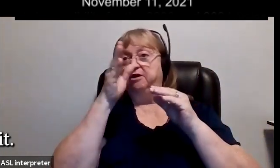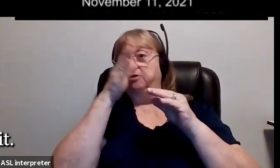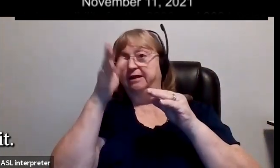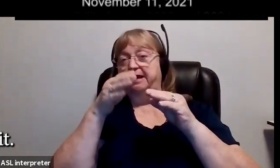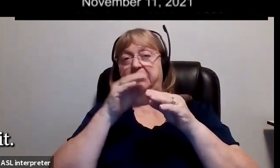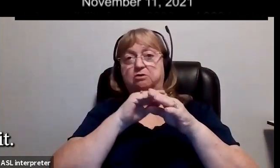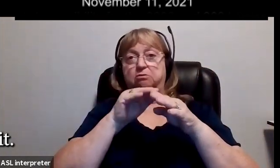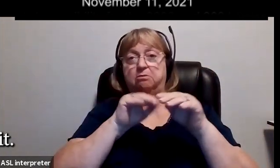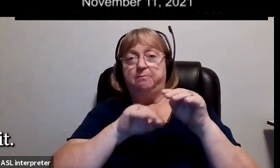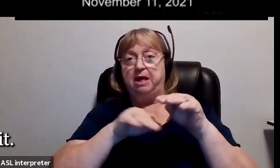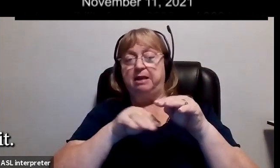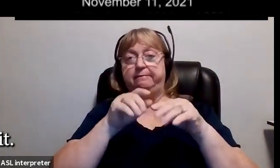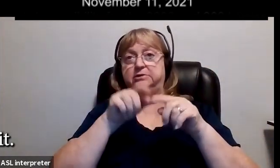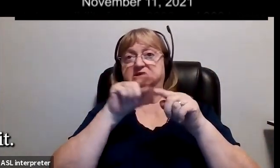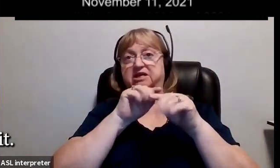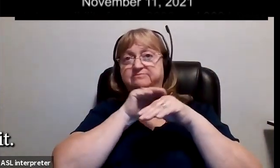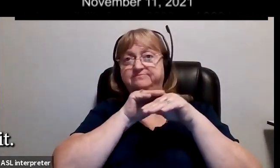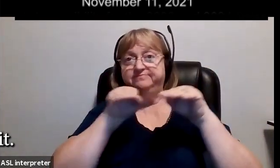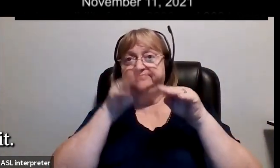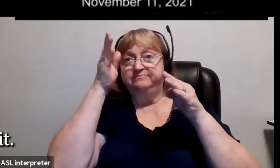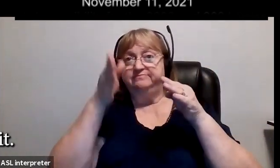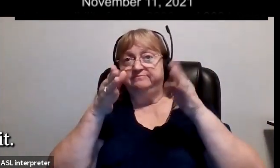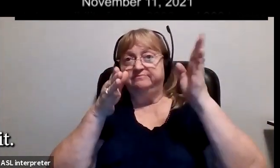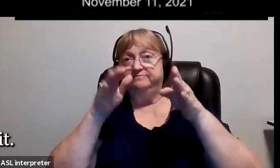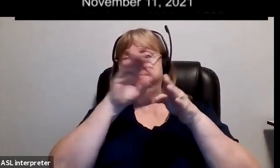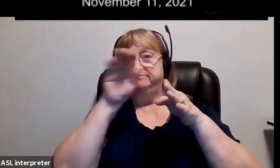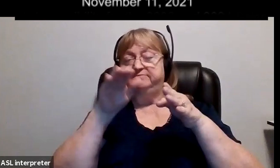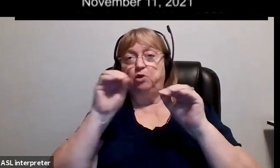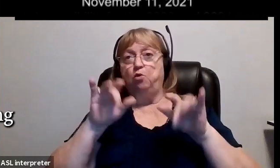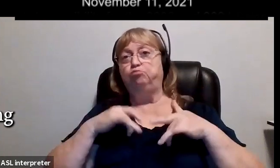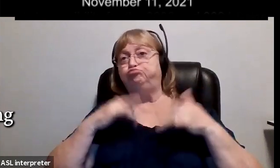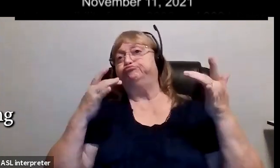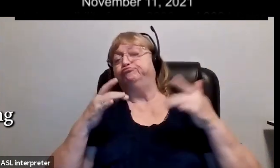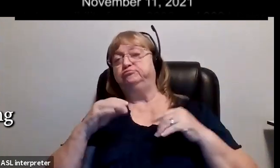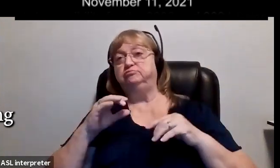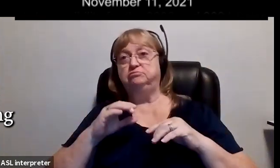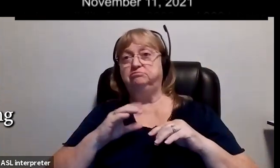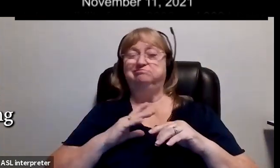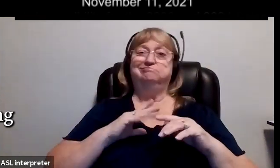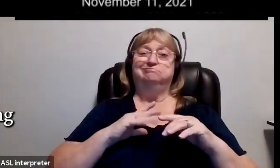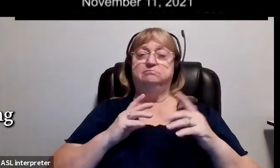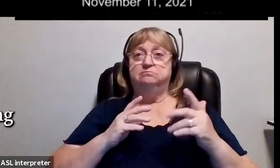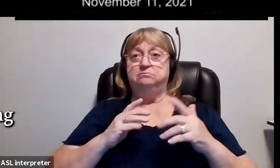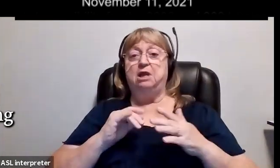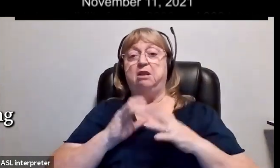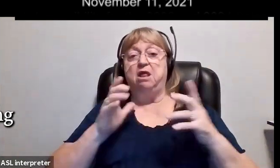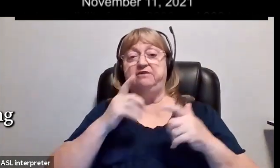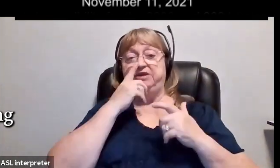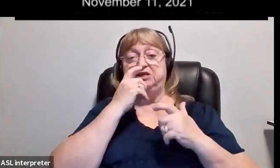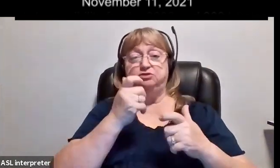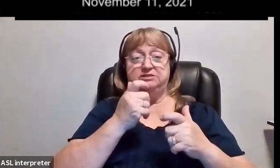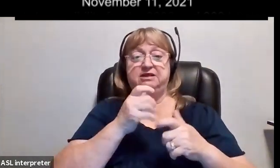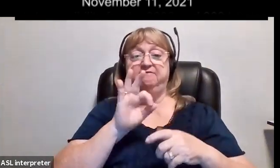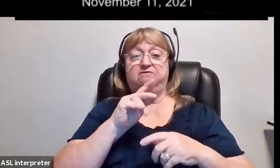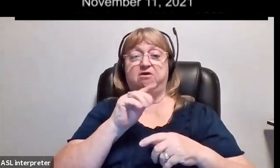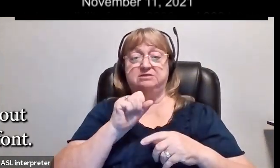edge or the bottom that adds a little bit of flourish to it. And there's lots of really interesting sans serif fonts out there